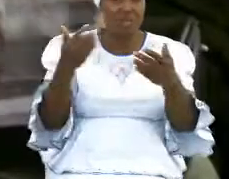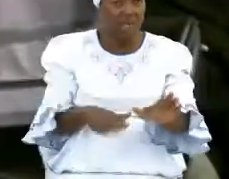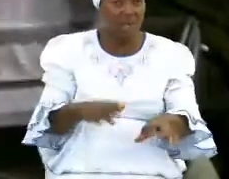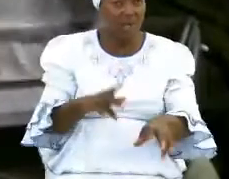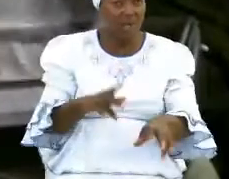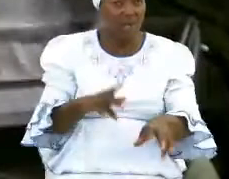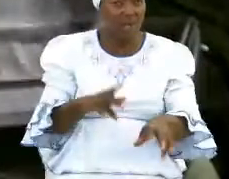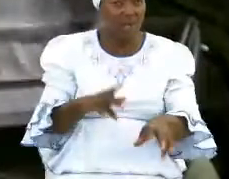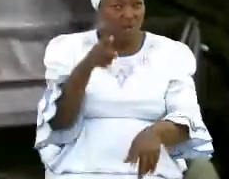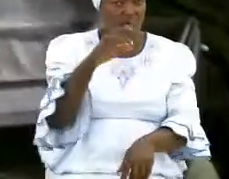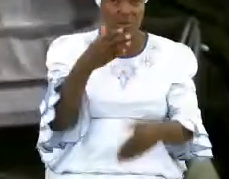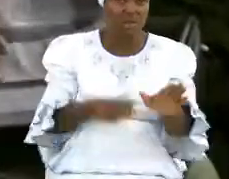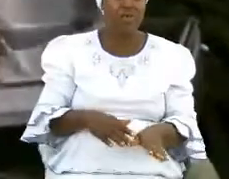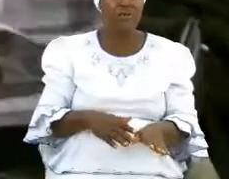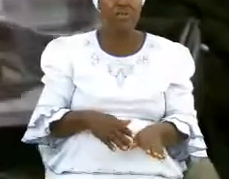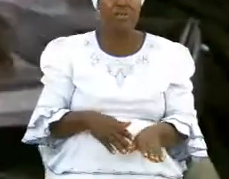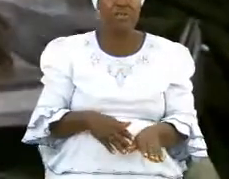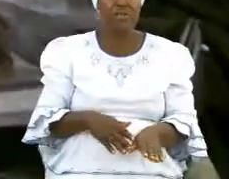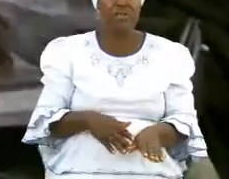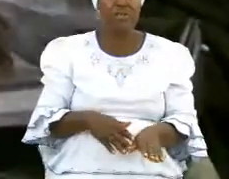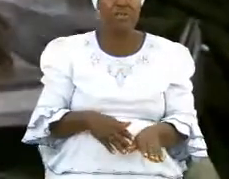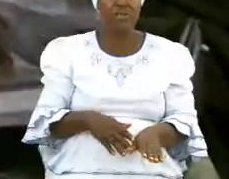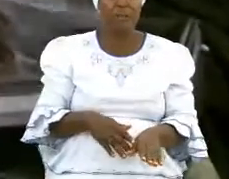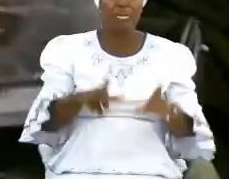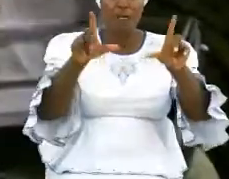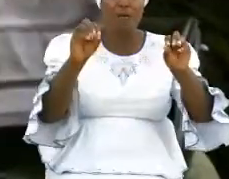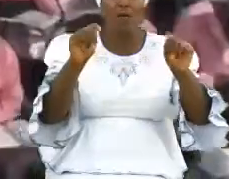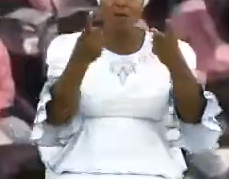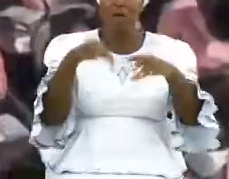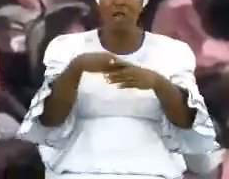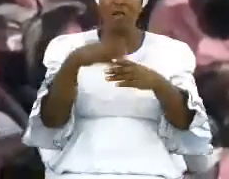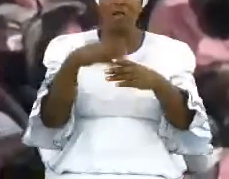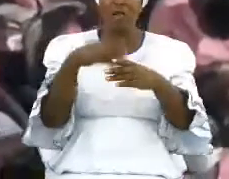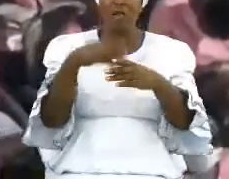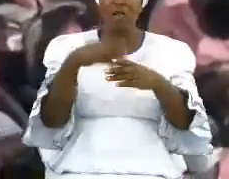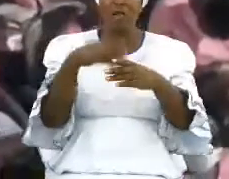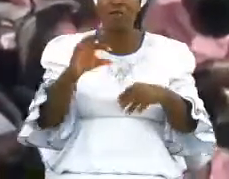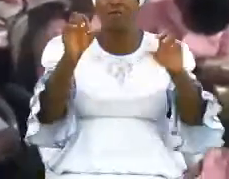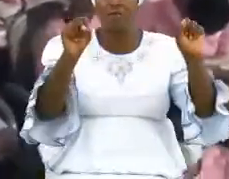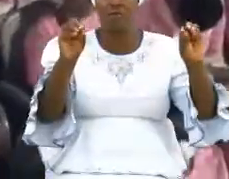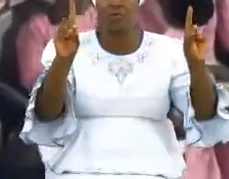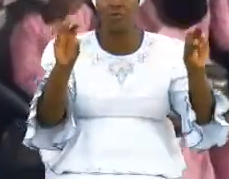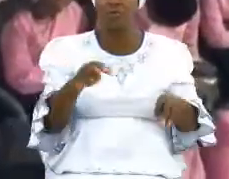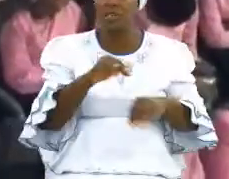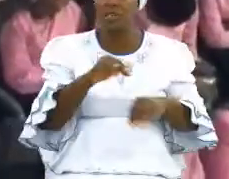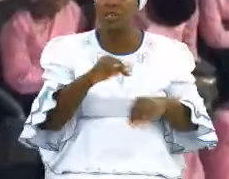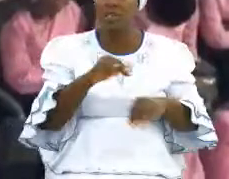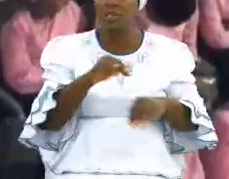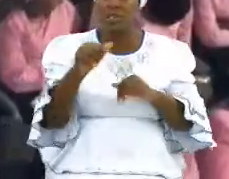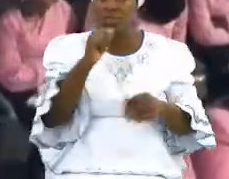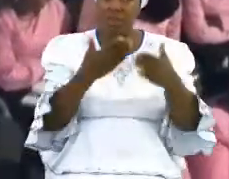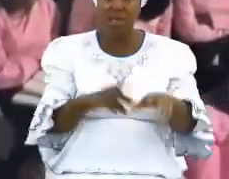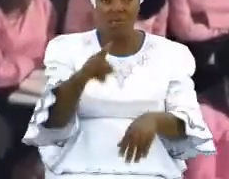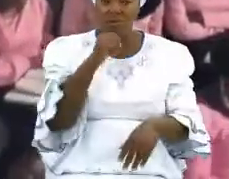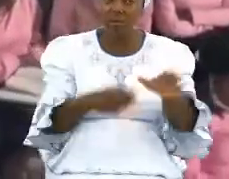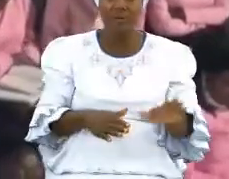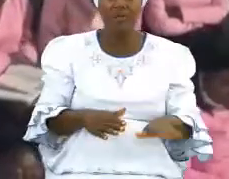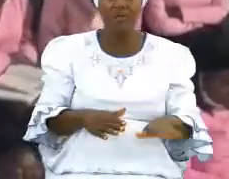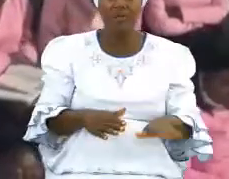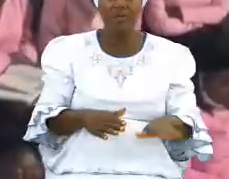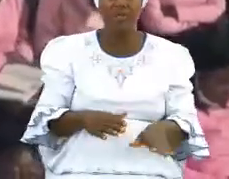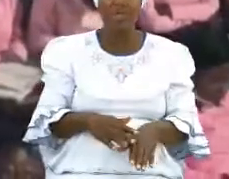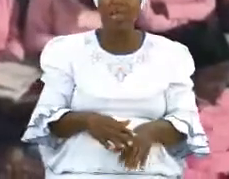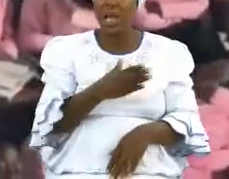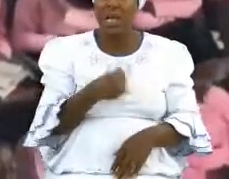Lord, coming out of Sodom did not perish, you will not perish. And the people of Jesus'